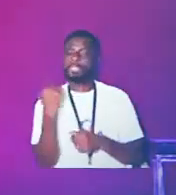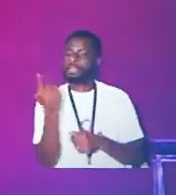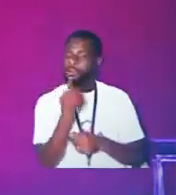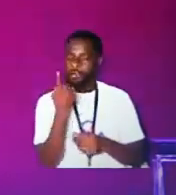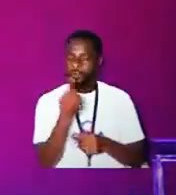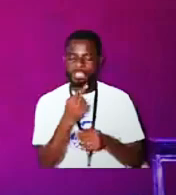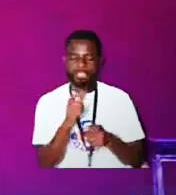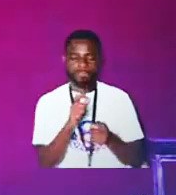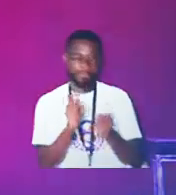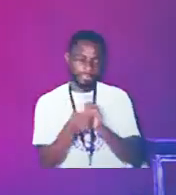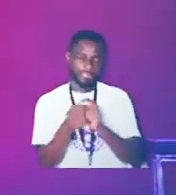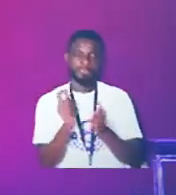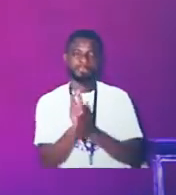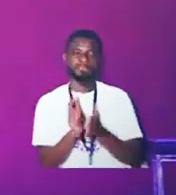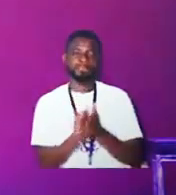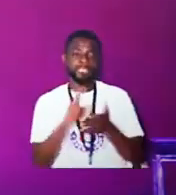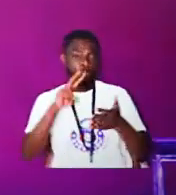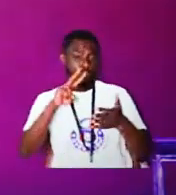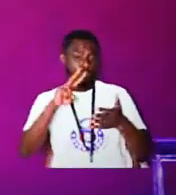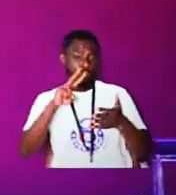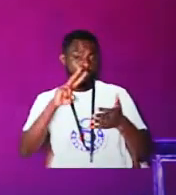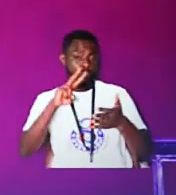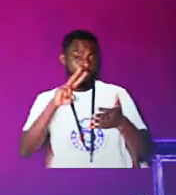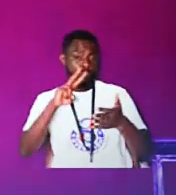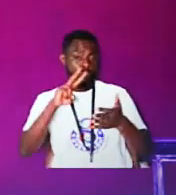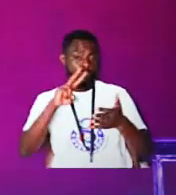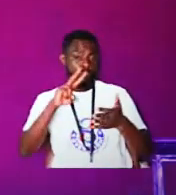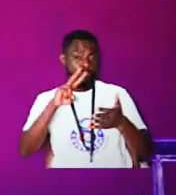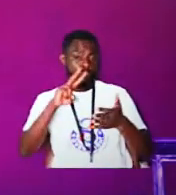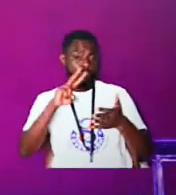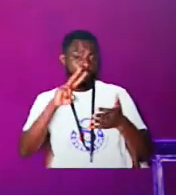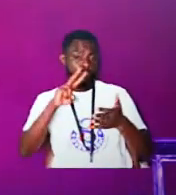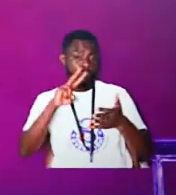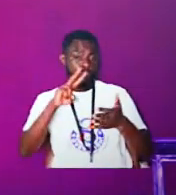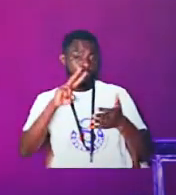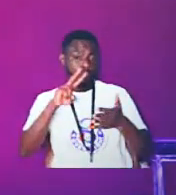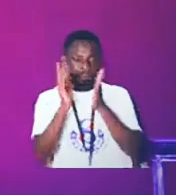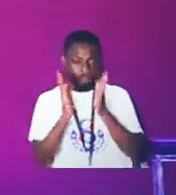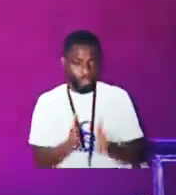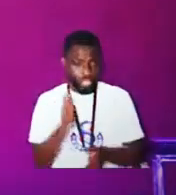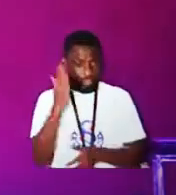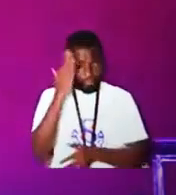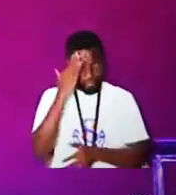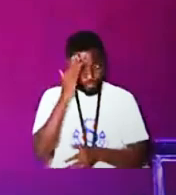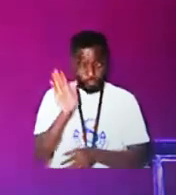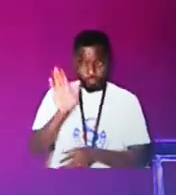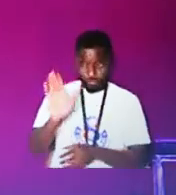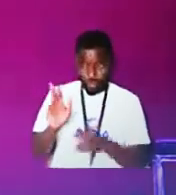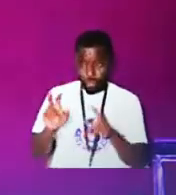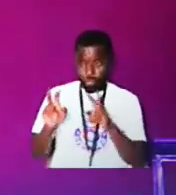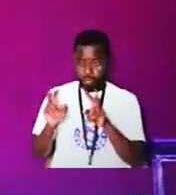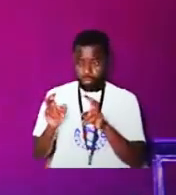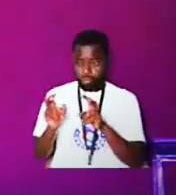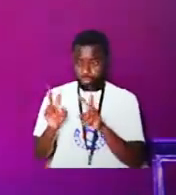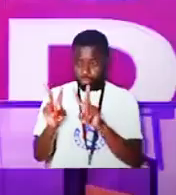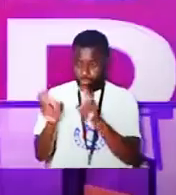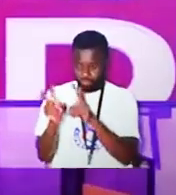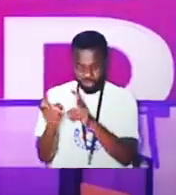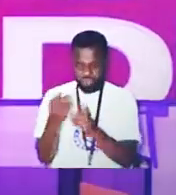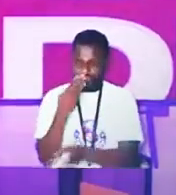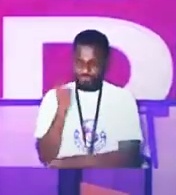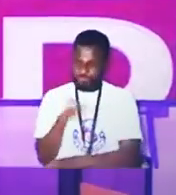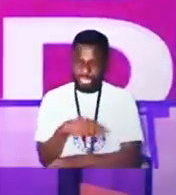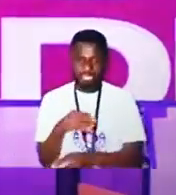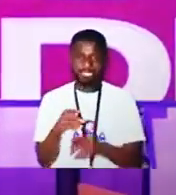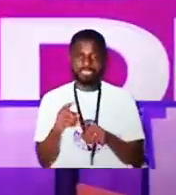law. They can read. Why is it that the lawyer knows that your case is very bad, but you say